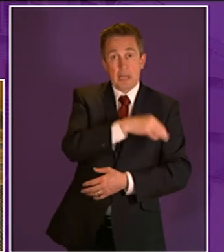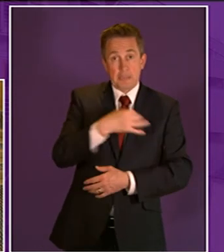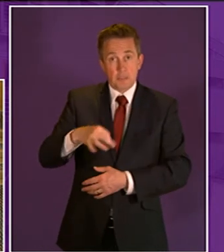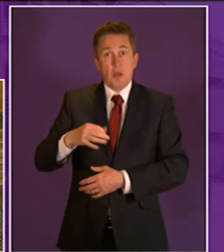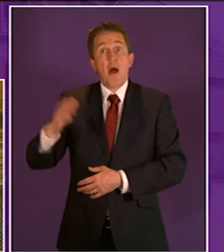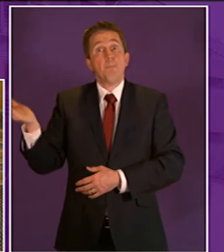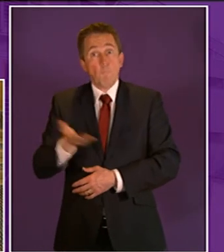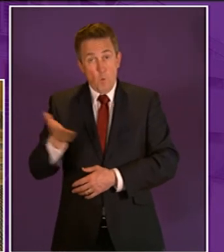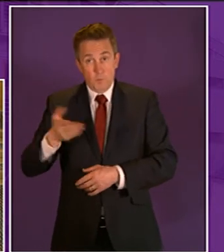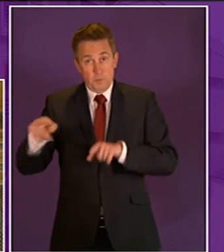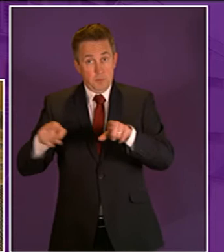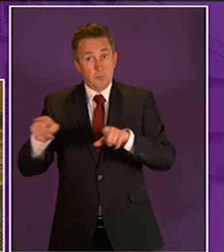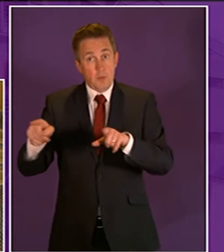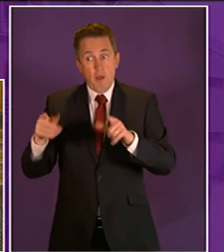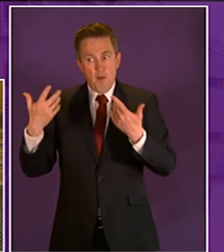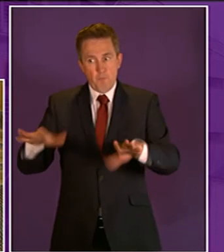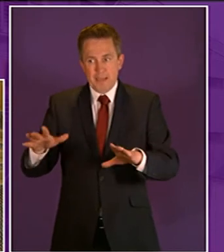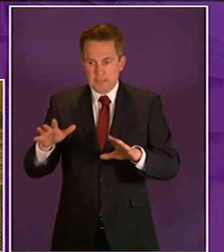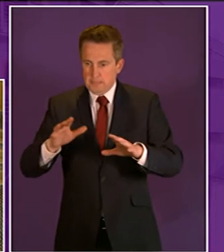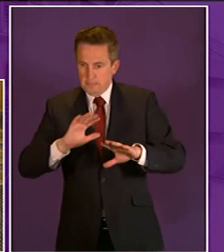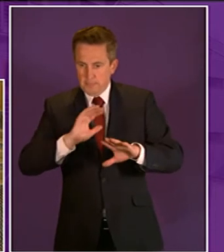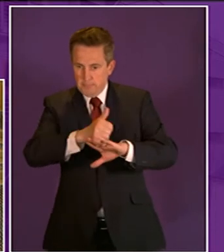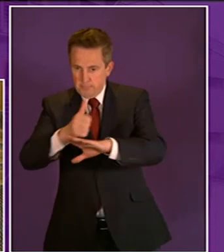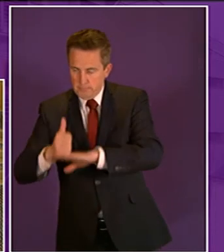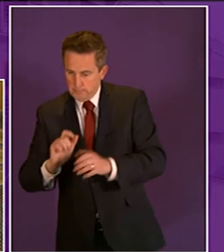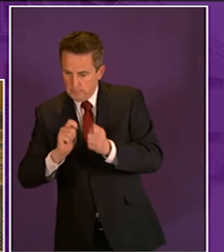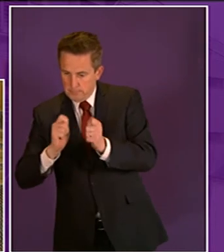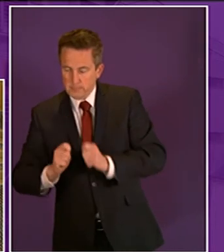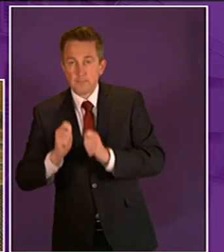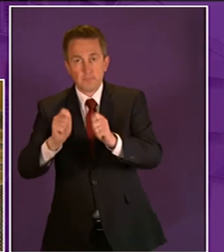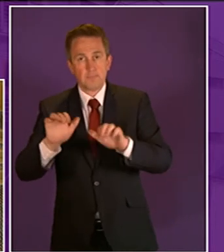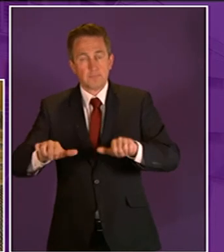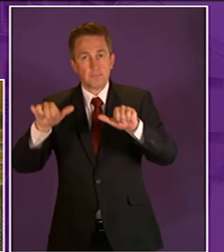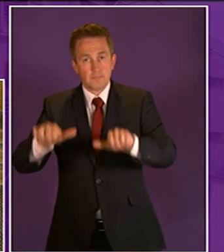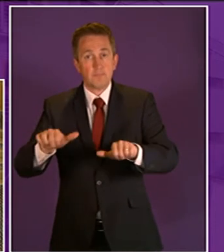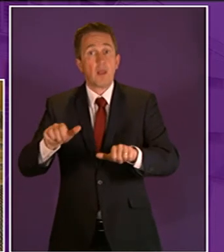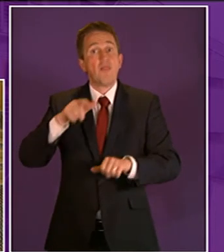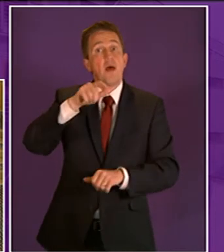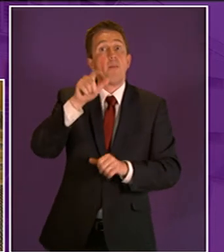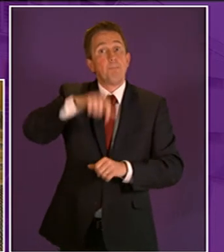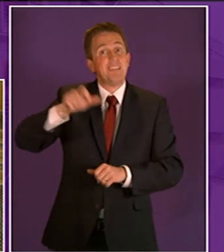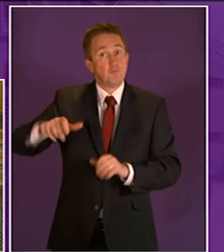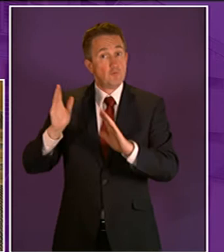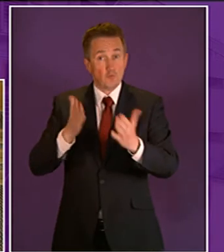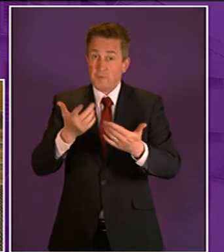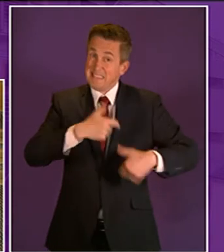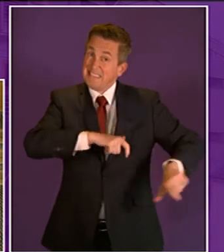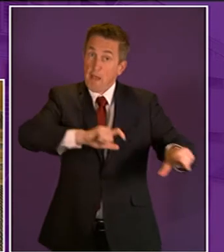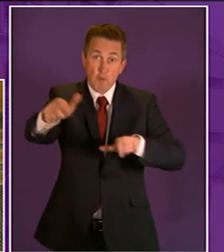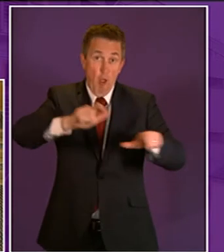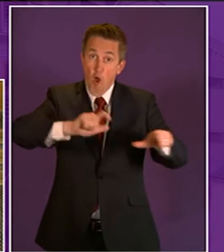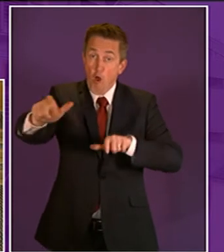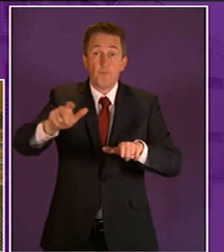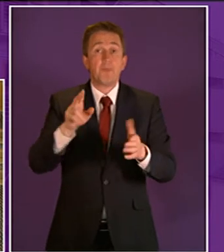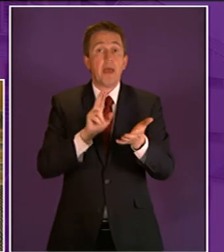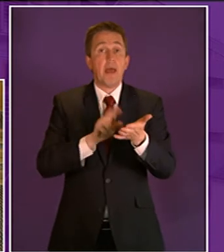now reported that they've made considerable progress in restoring systems and that patient services continue to be provided. NHS Lanarkshire